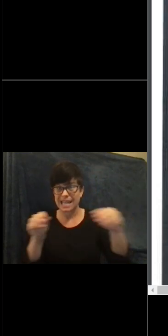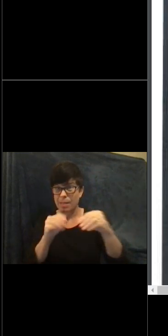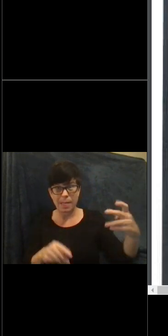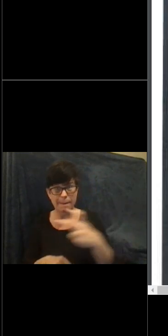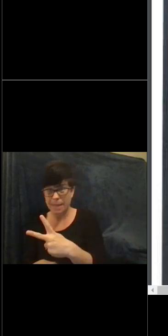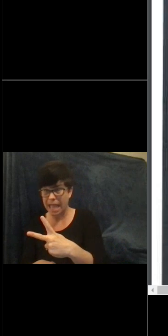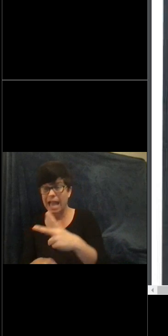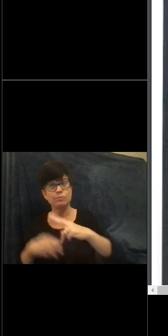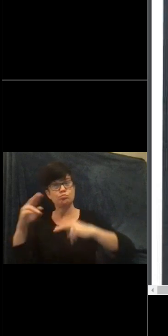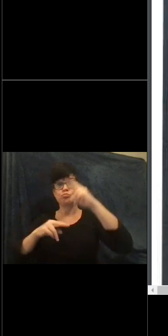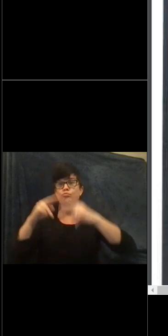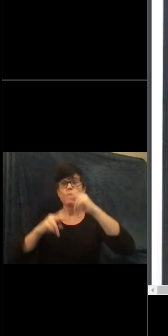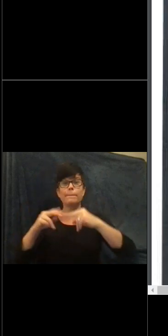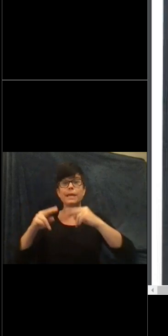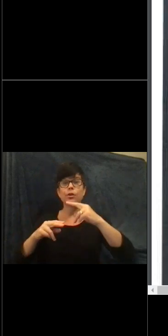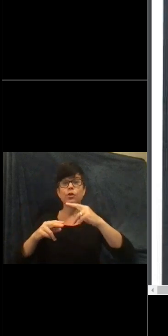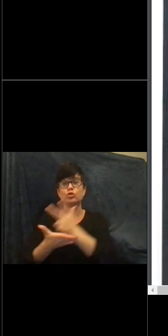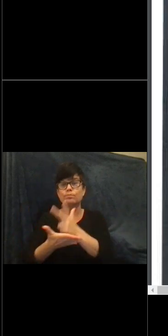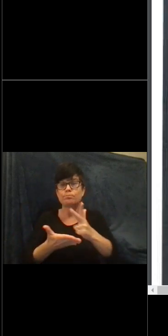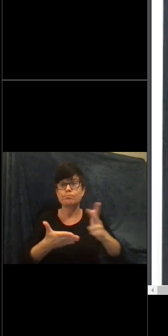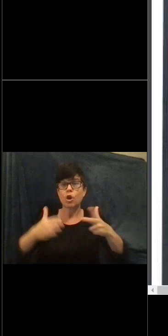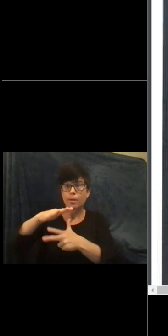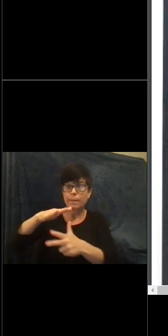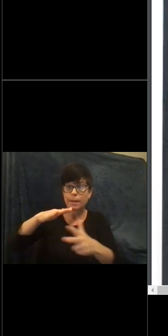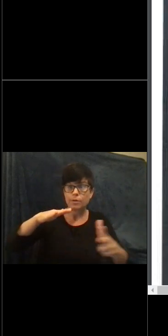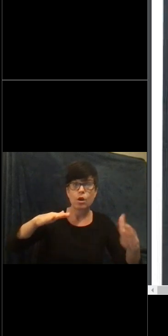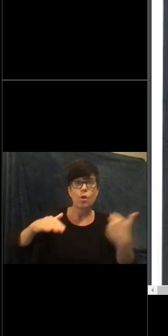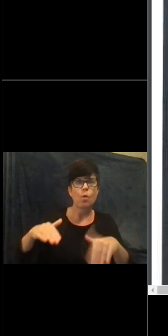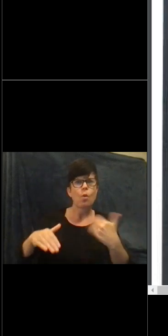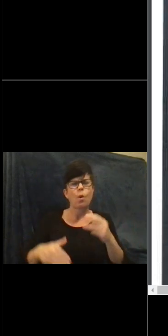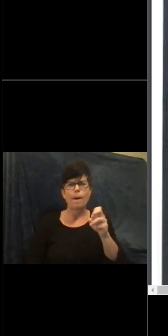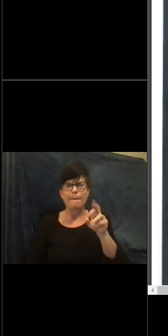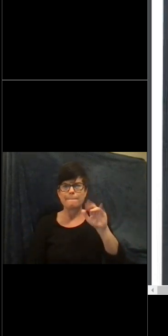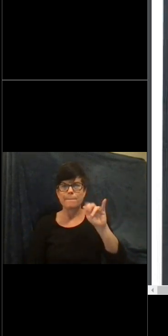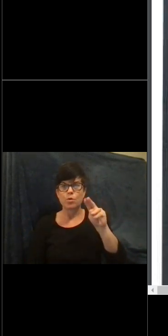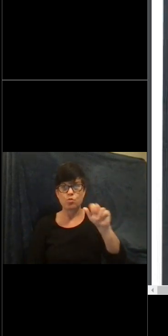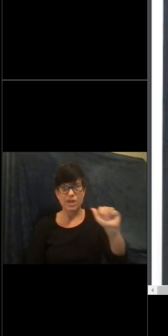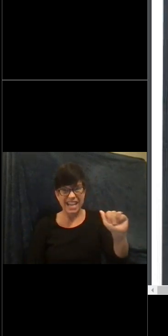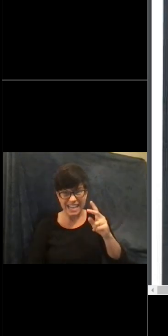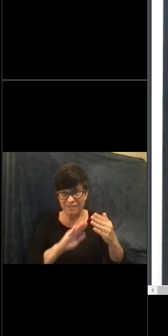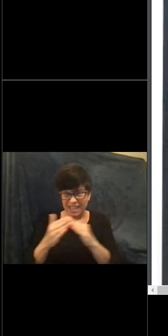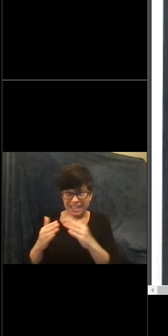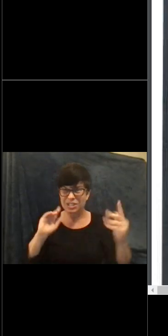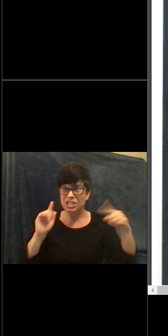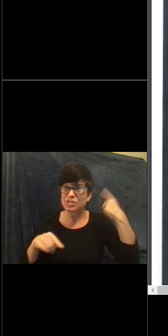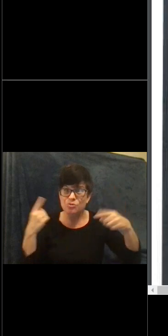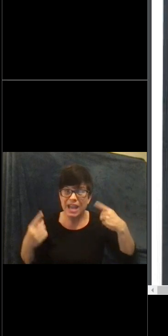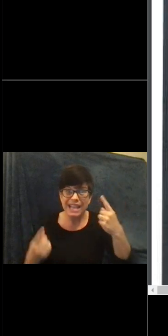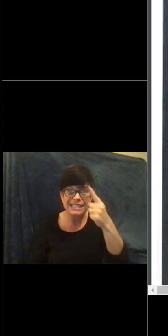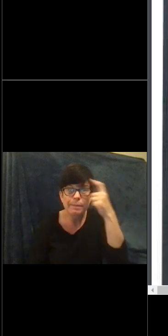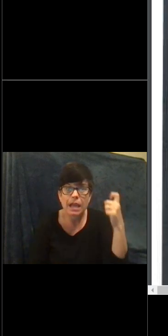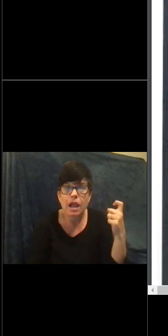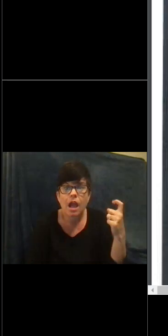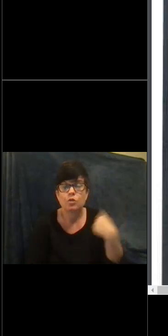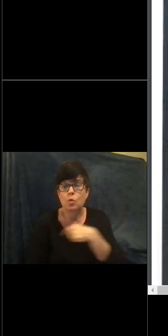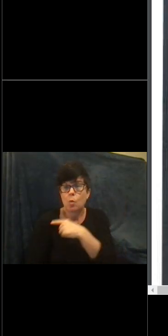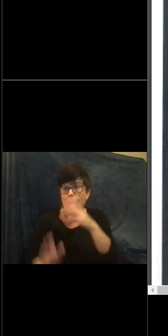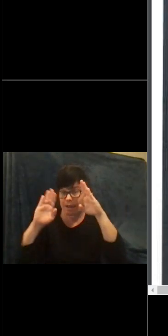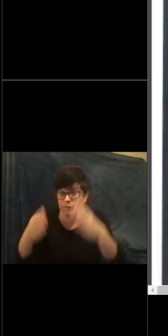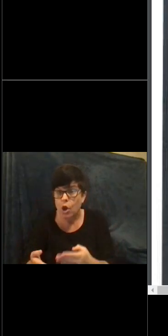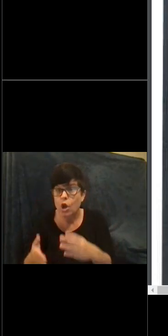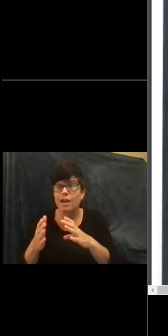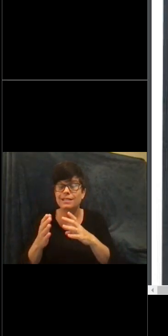We focus on economic development, but how can we invite people to our city when I live